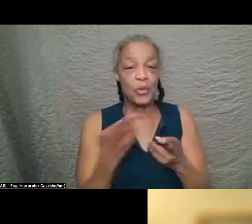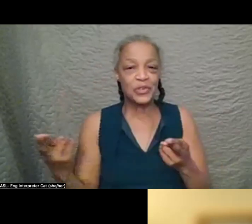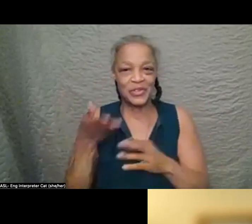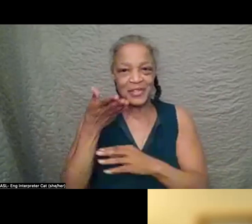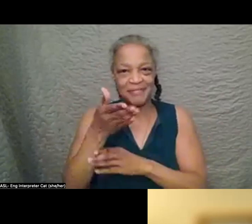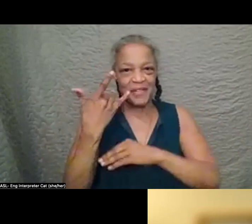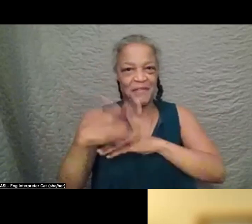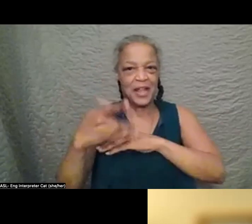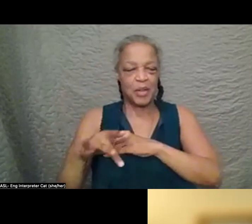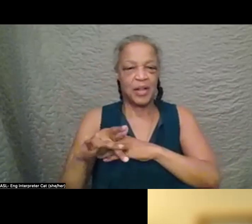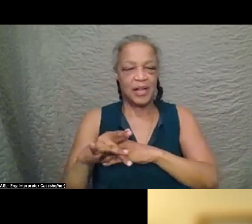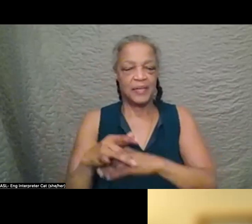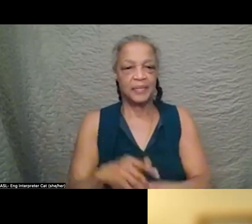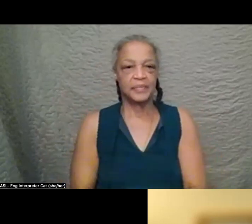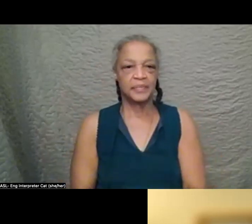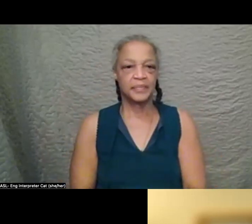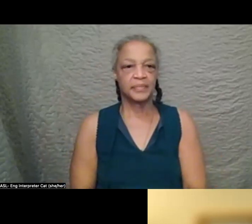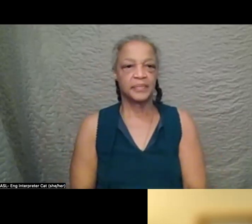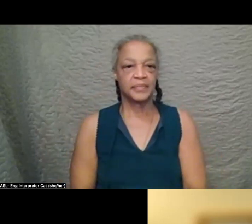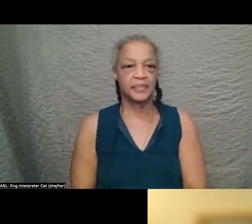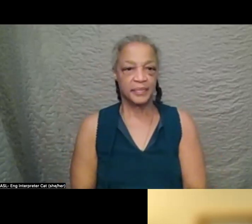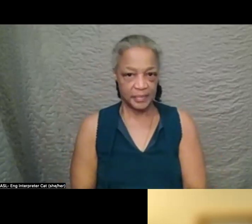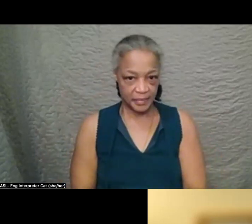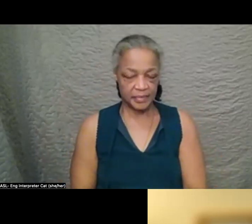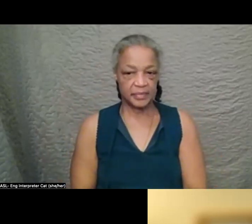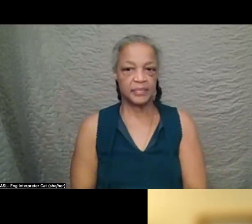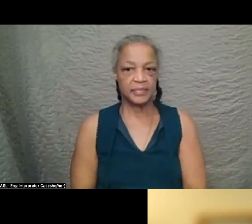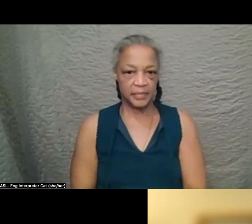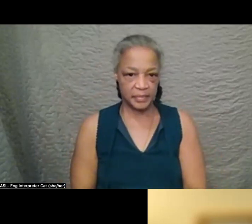available there. And then also